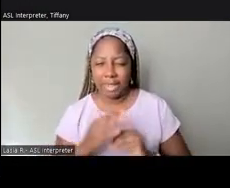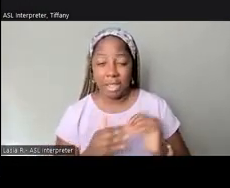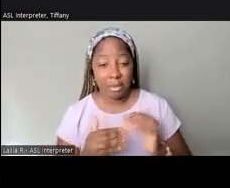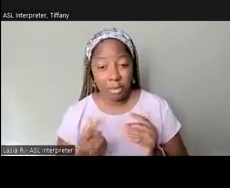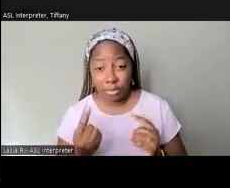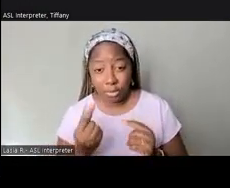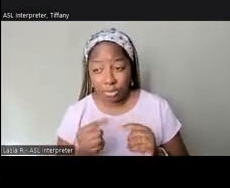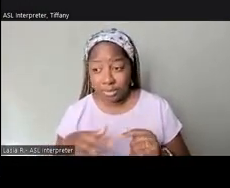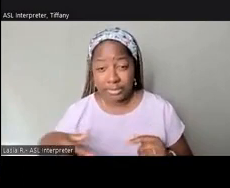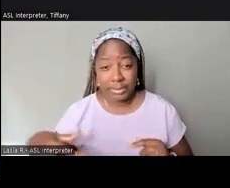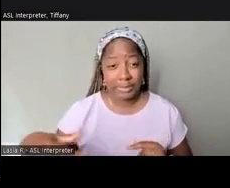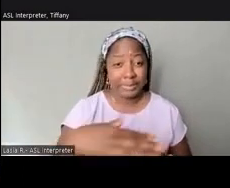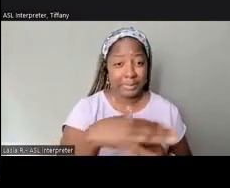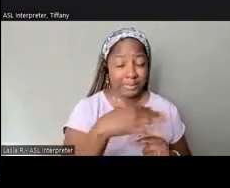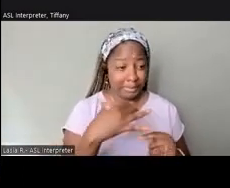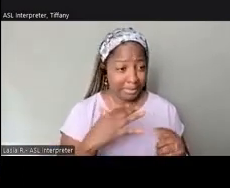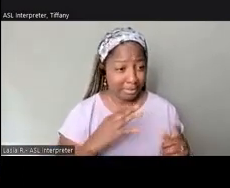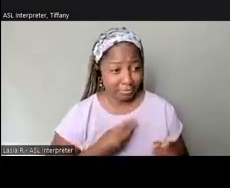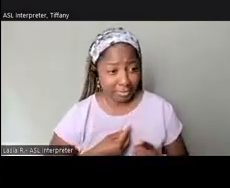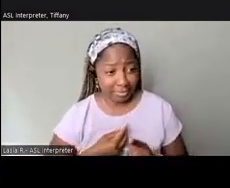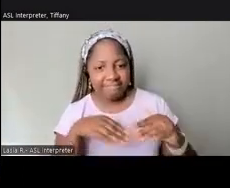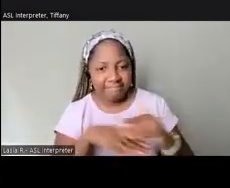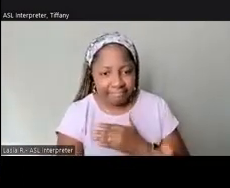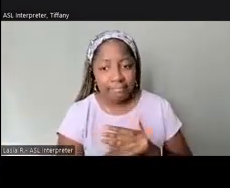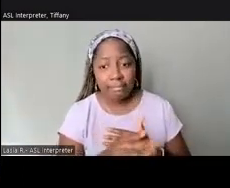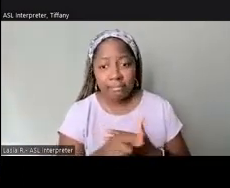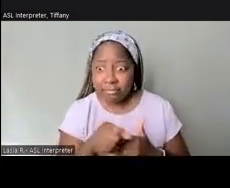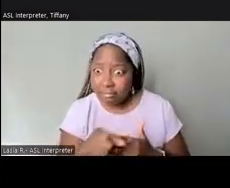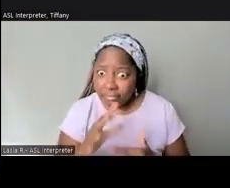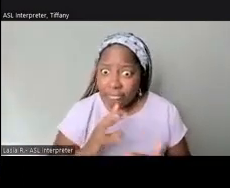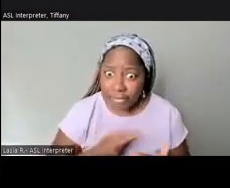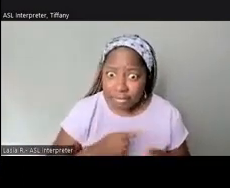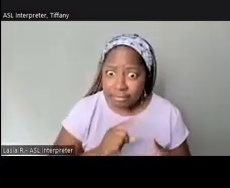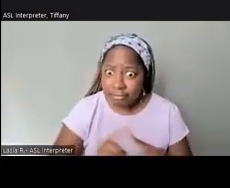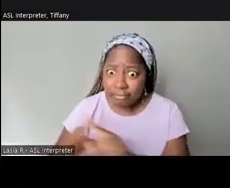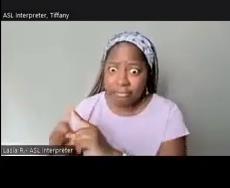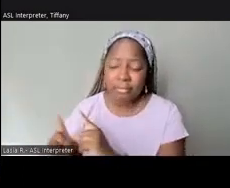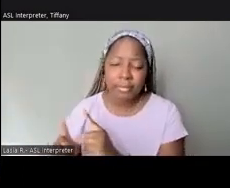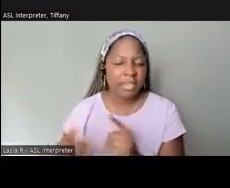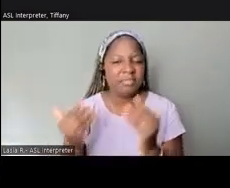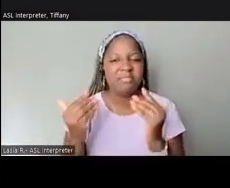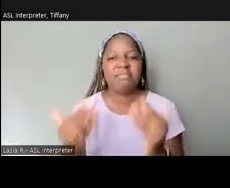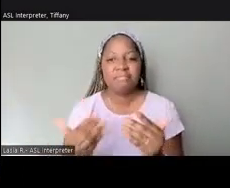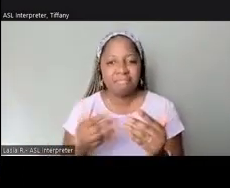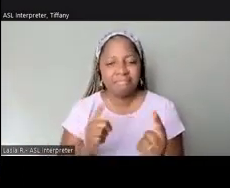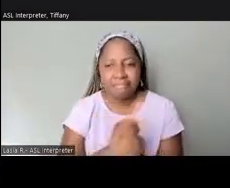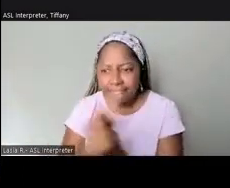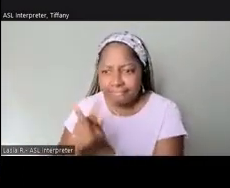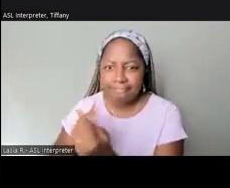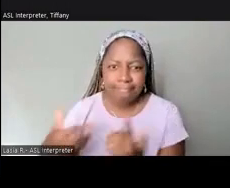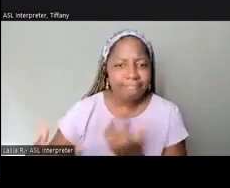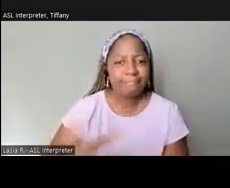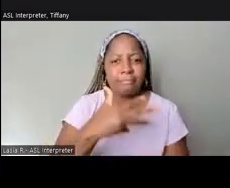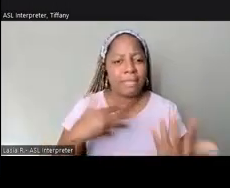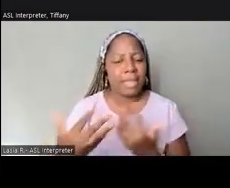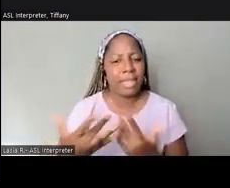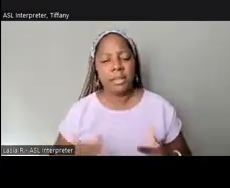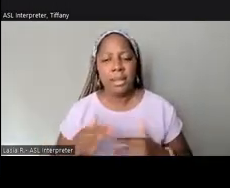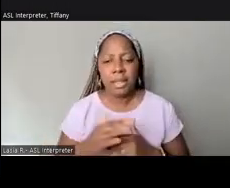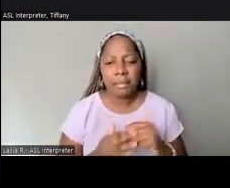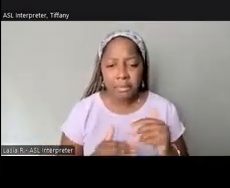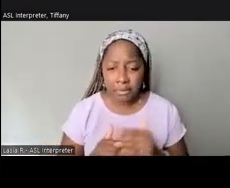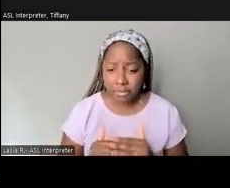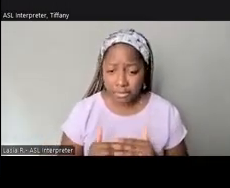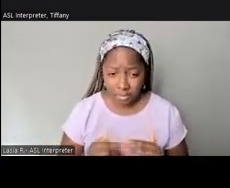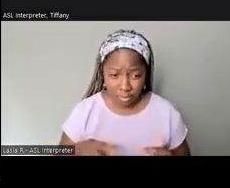way to show up in service fully. What are some of your areas of resistance? And what are some of the assets that you bring